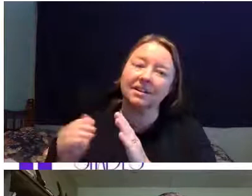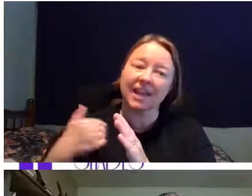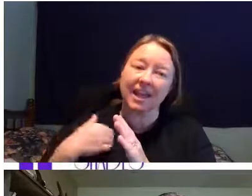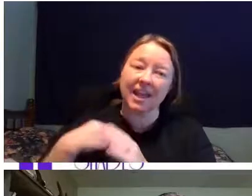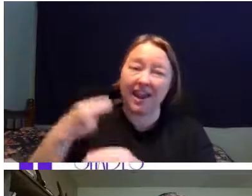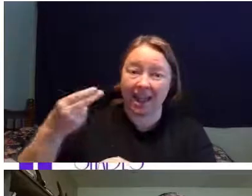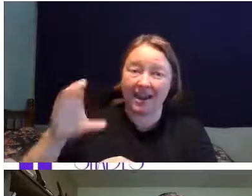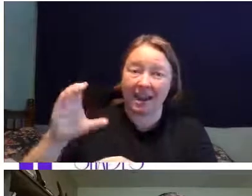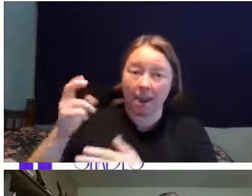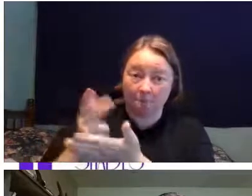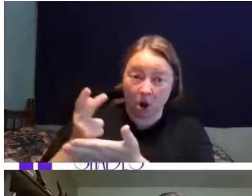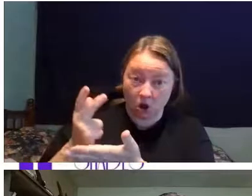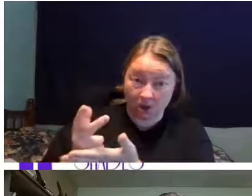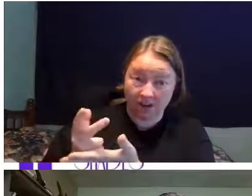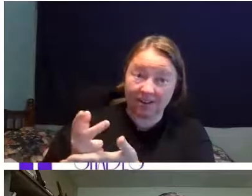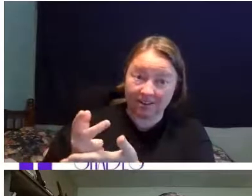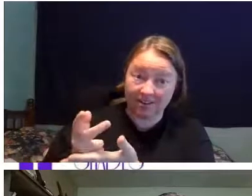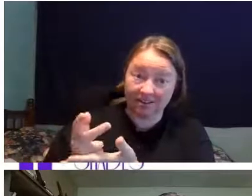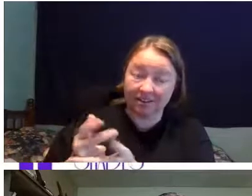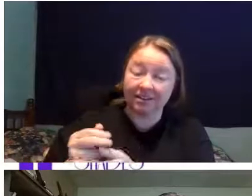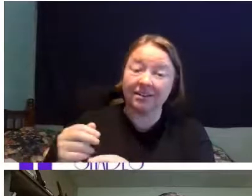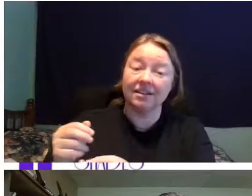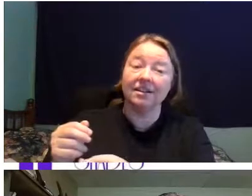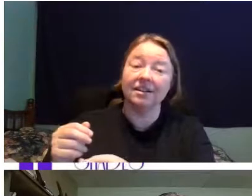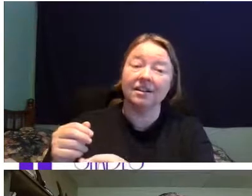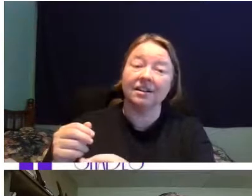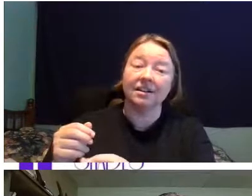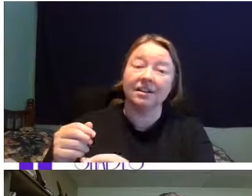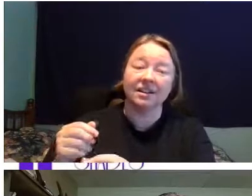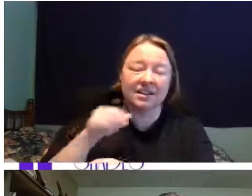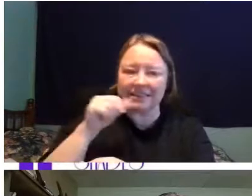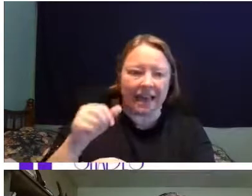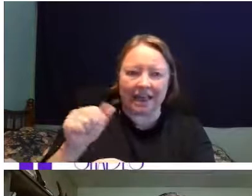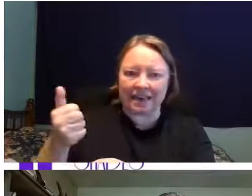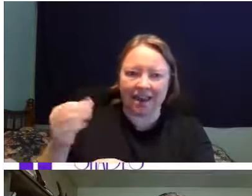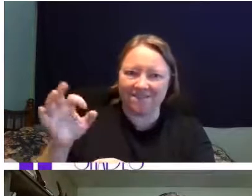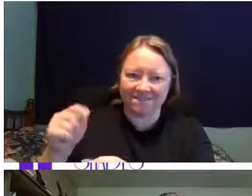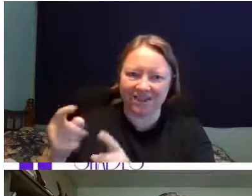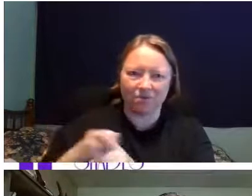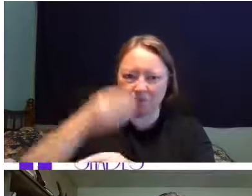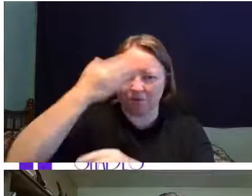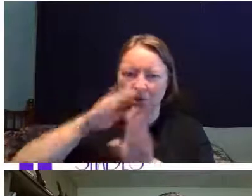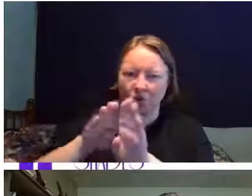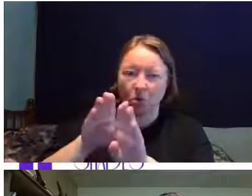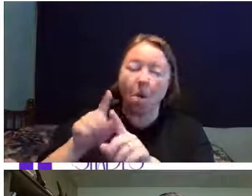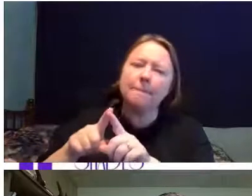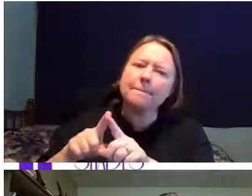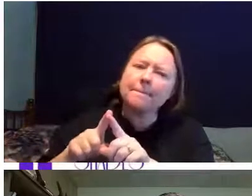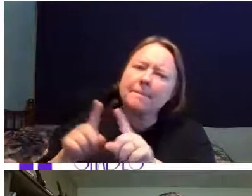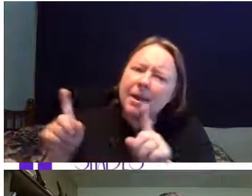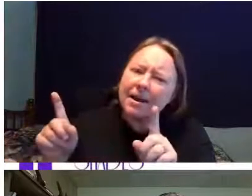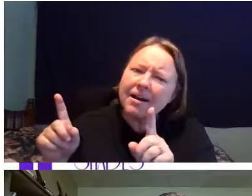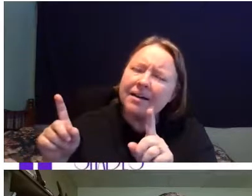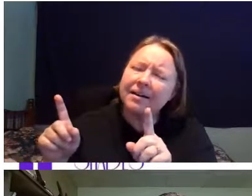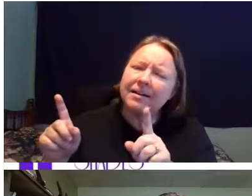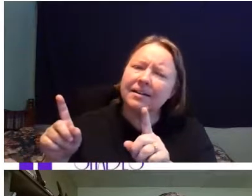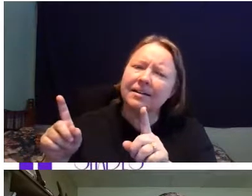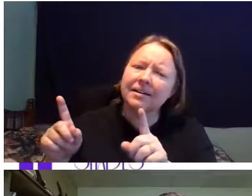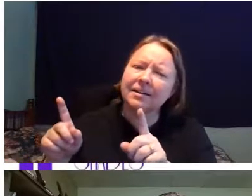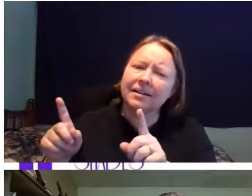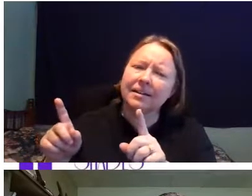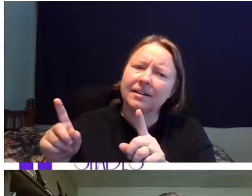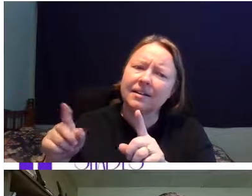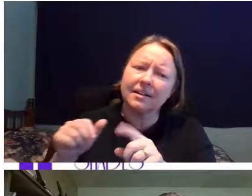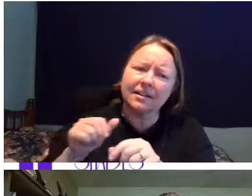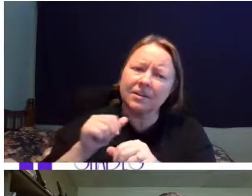handicap parking, not even 10 feet away from their front door. However, there was